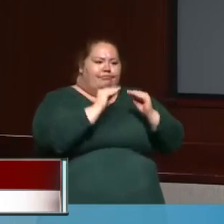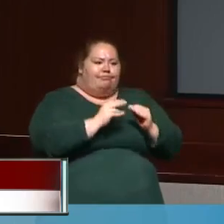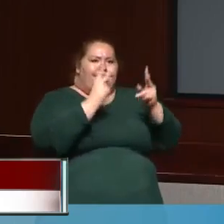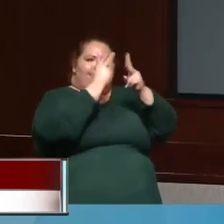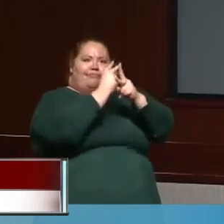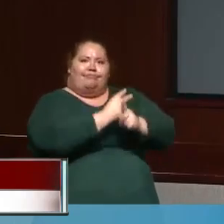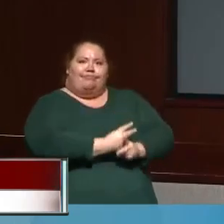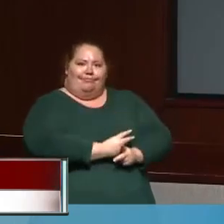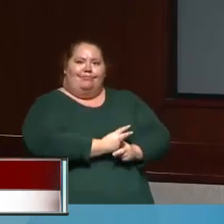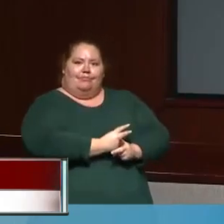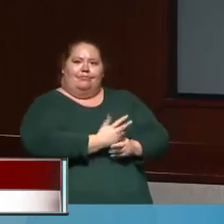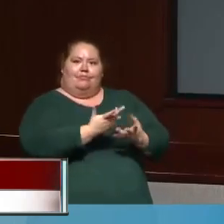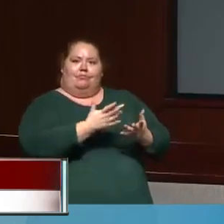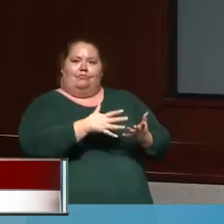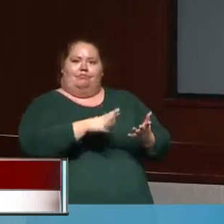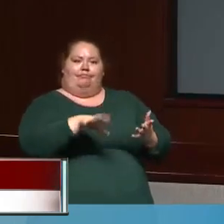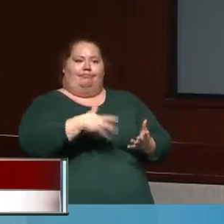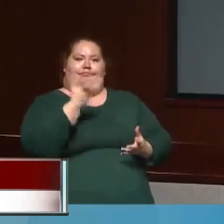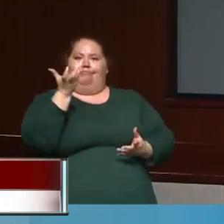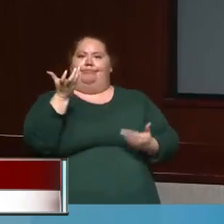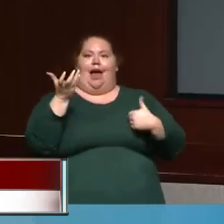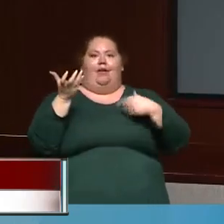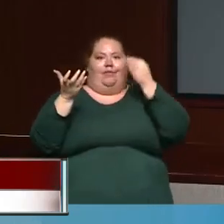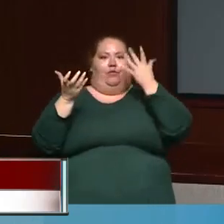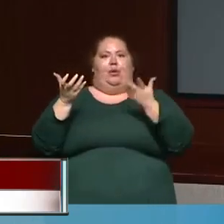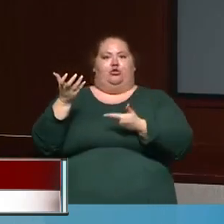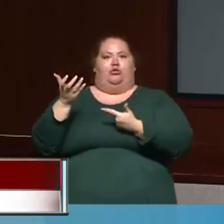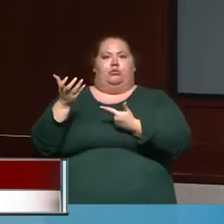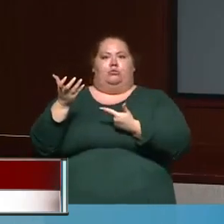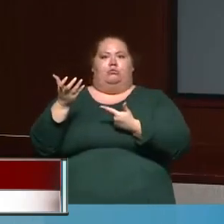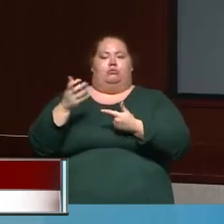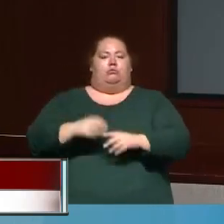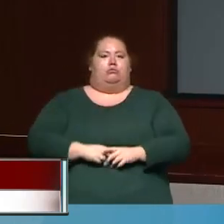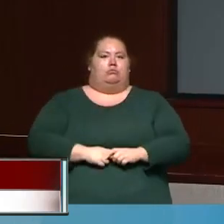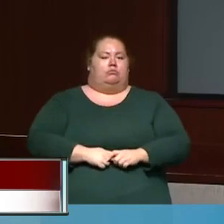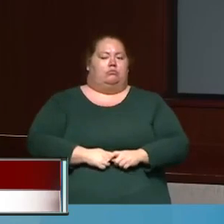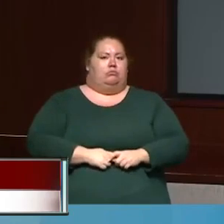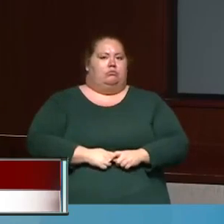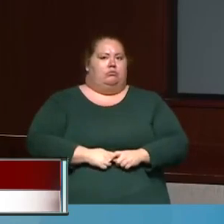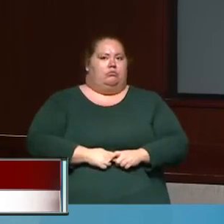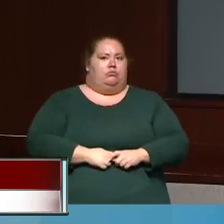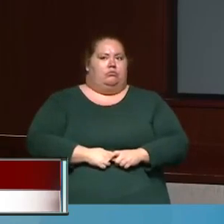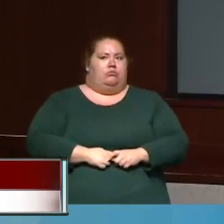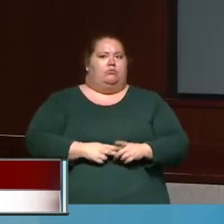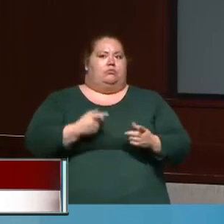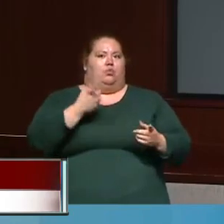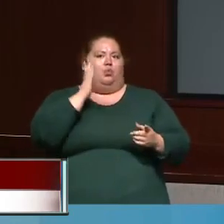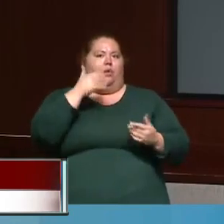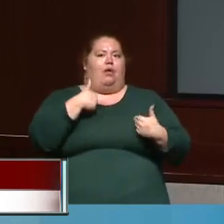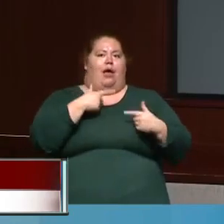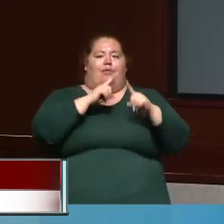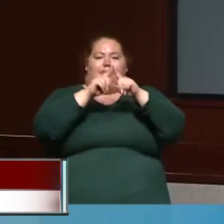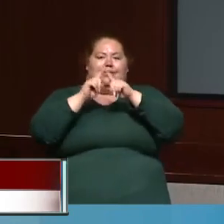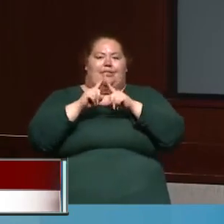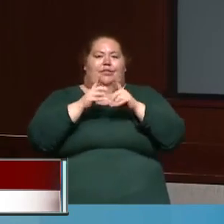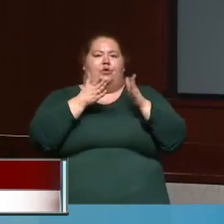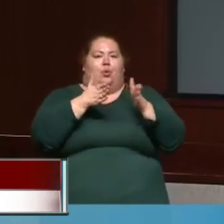says about the data and whether or not it checks the boxes it needs to that says this is acceptable for release.